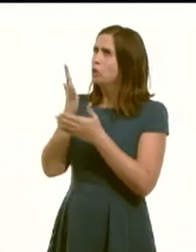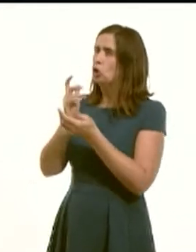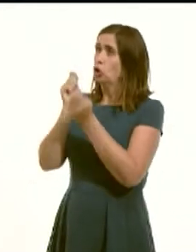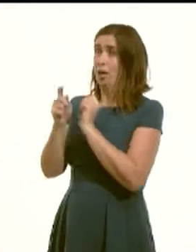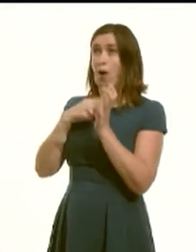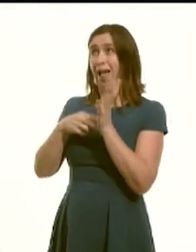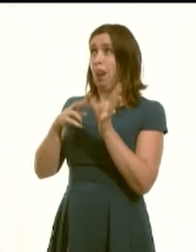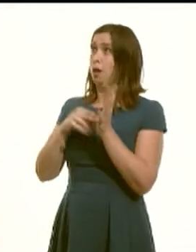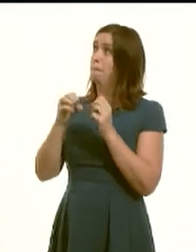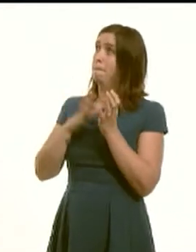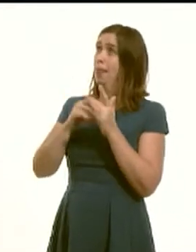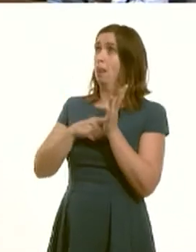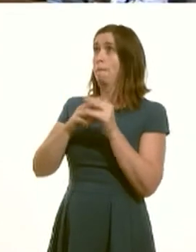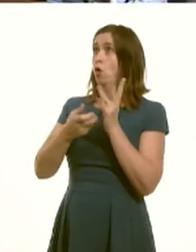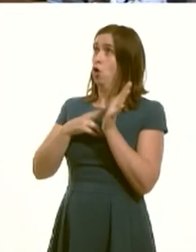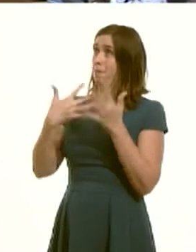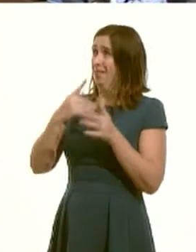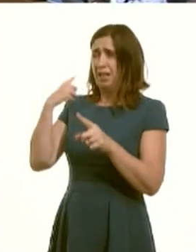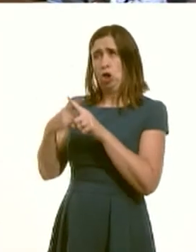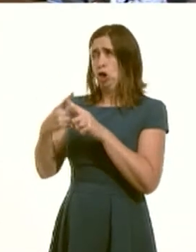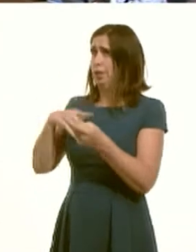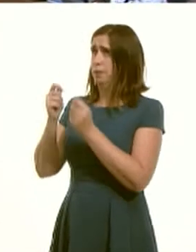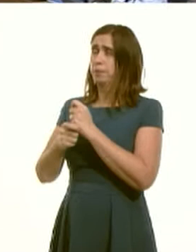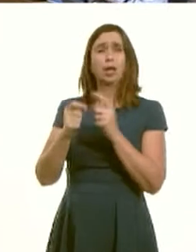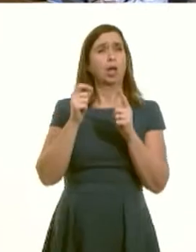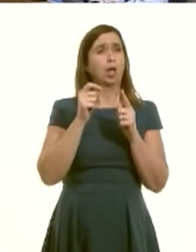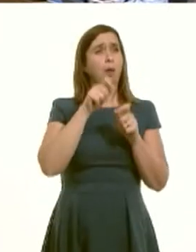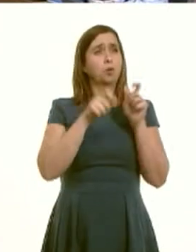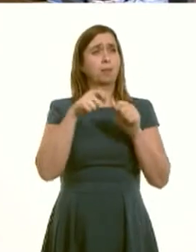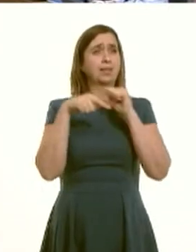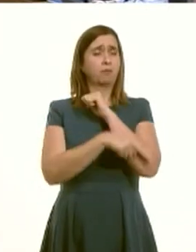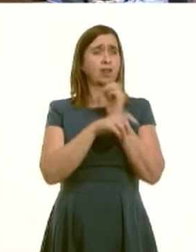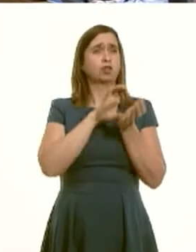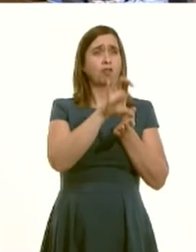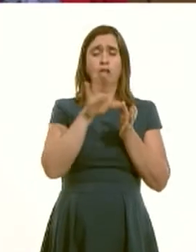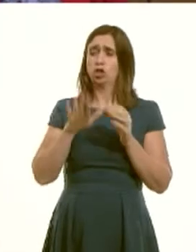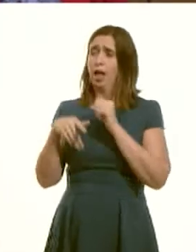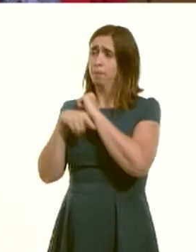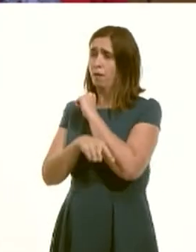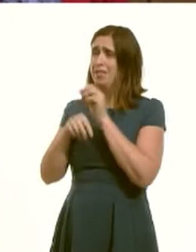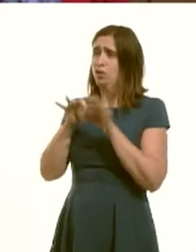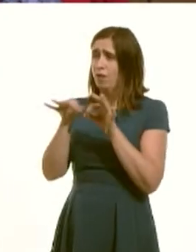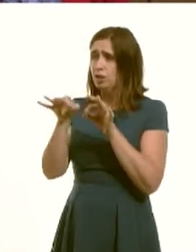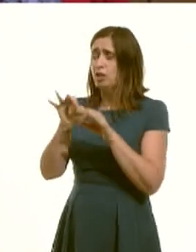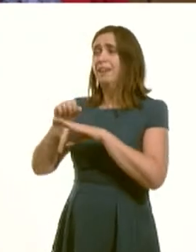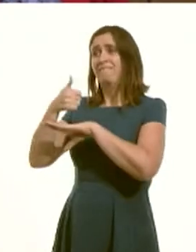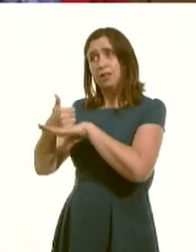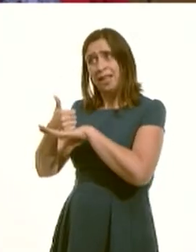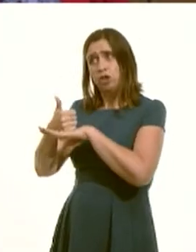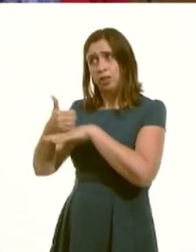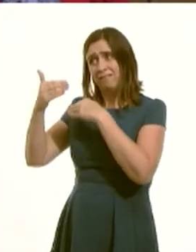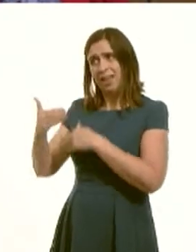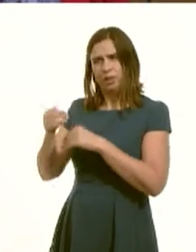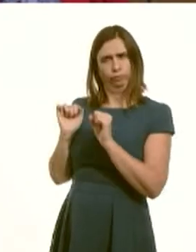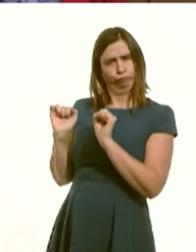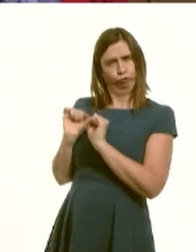is so urgently required? Through the Pupil Deprivation Grant, of course, through the Child Poverty Strategy, through the foundation phase, which is yet, of course,